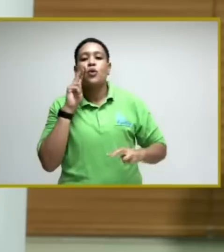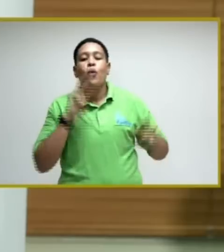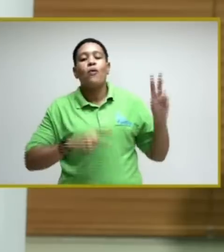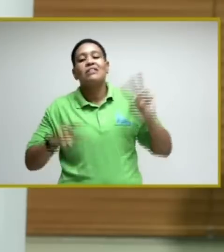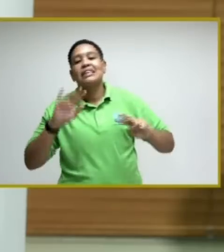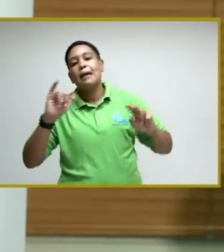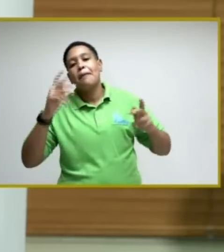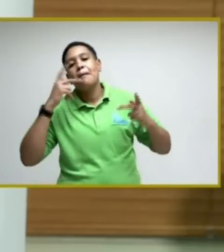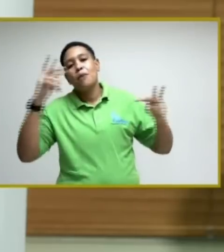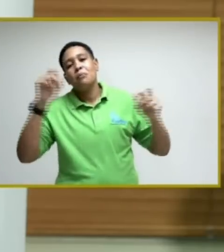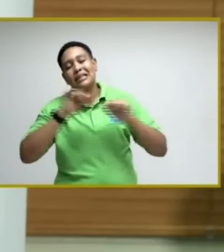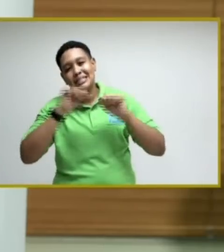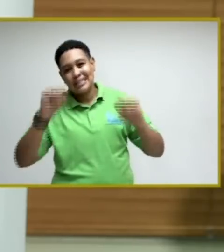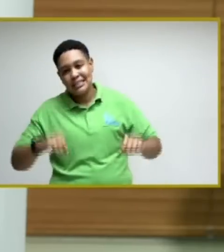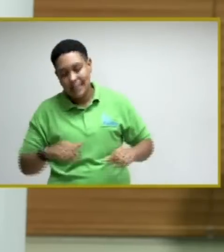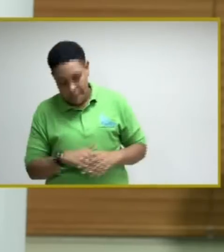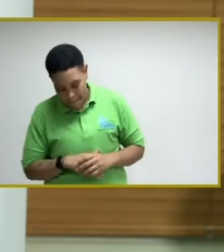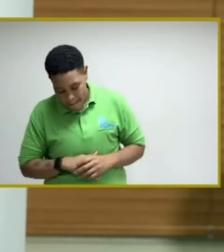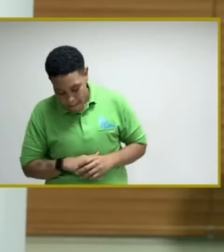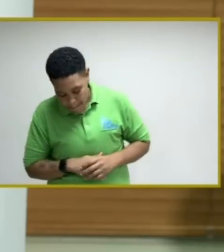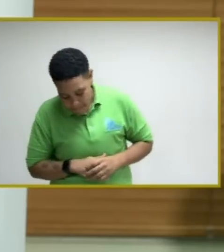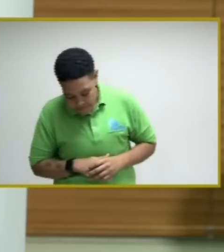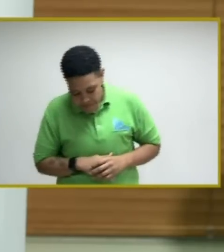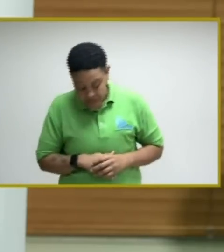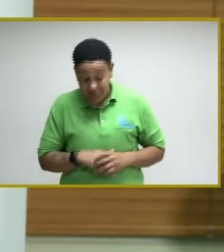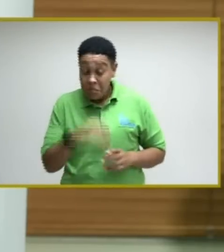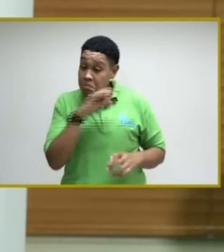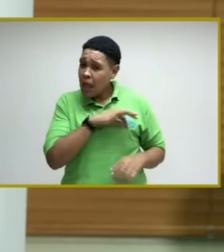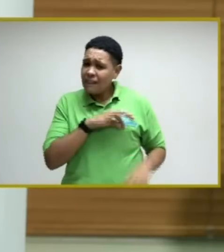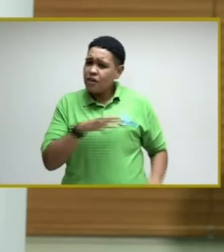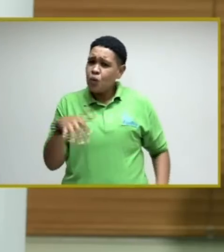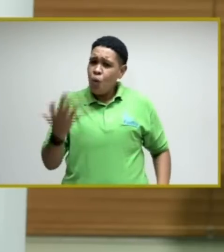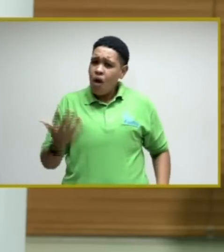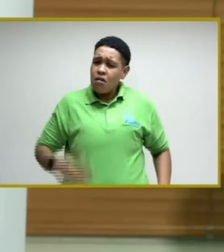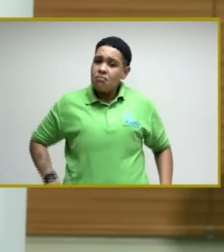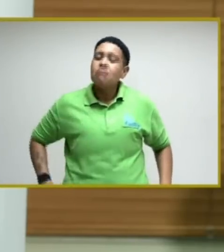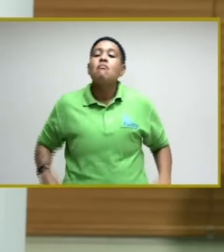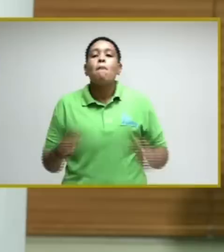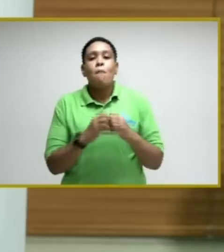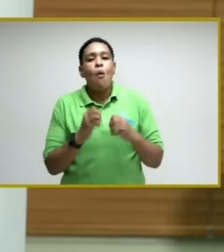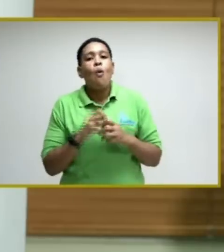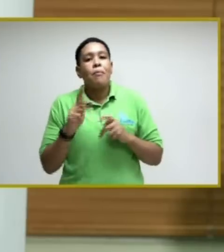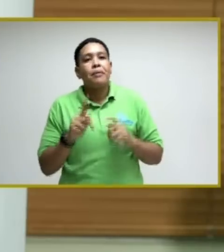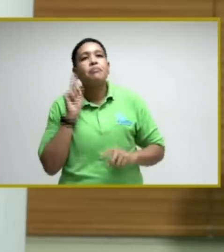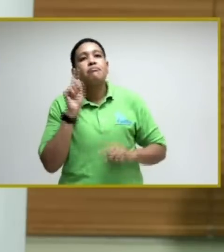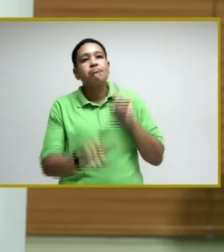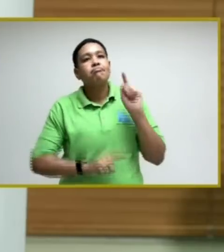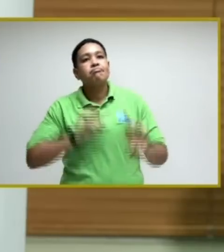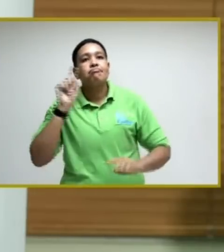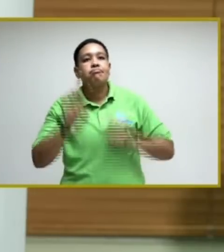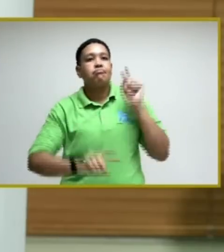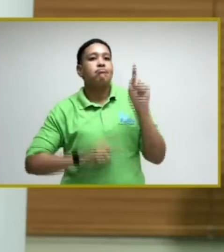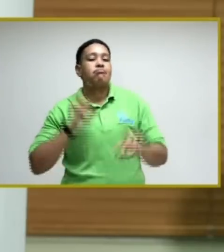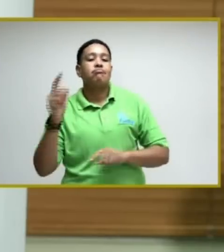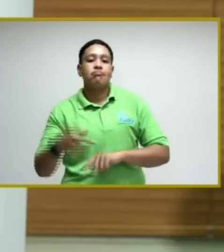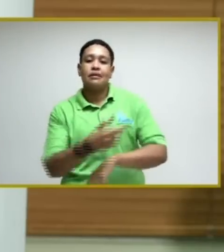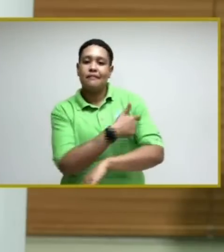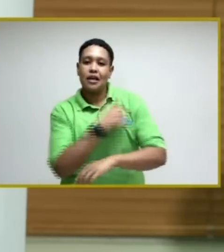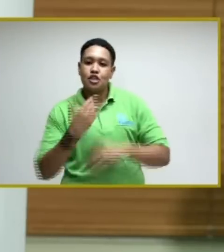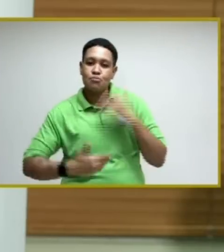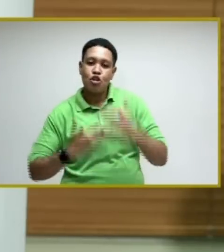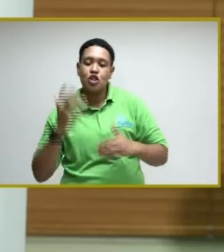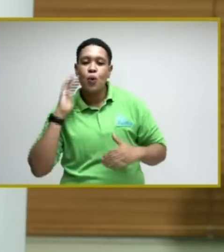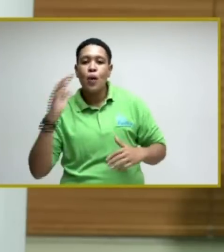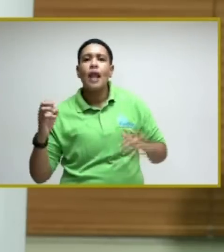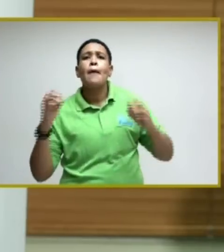system. The benefits of this clearly will mean greater involvement and participation in the vaccination process,